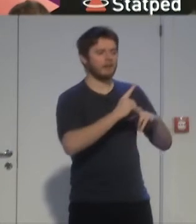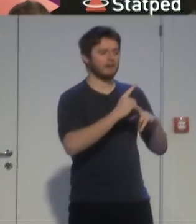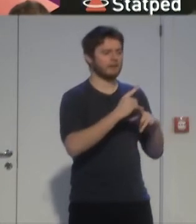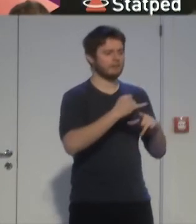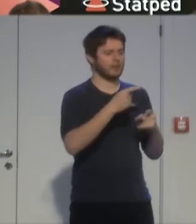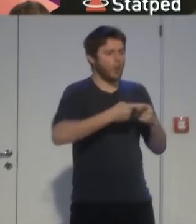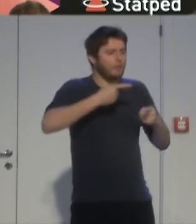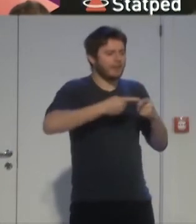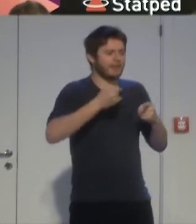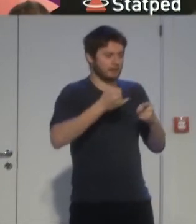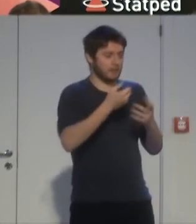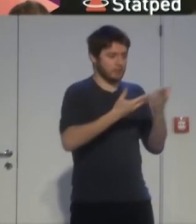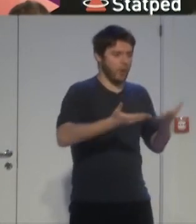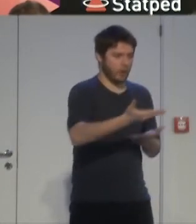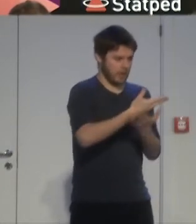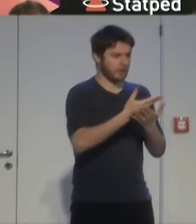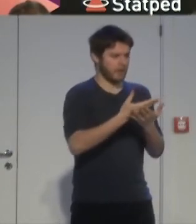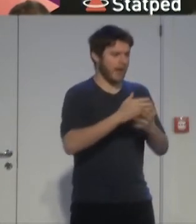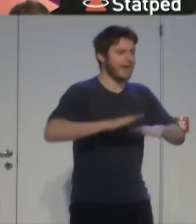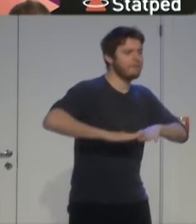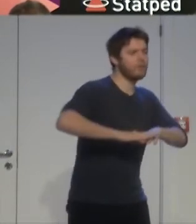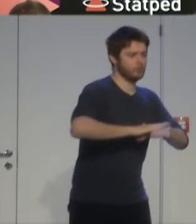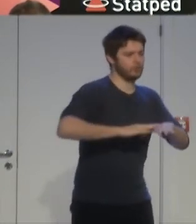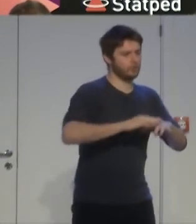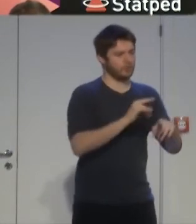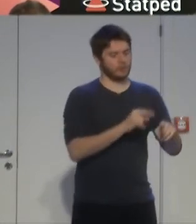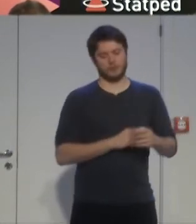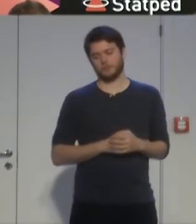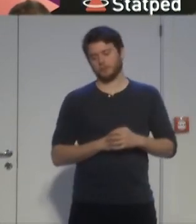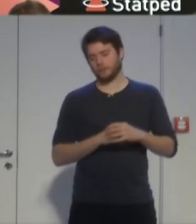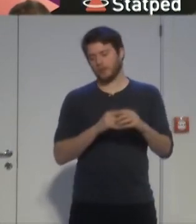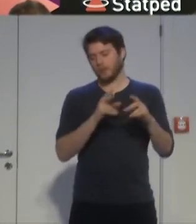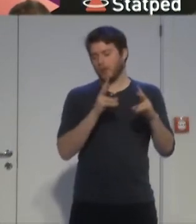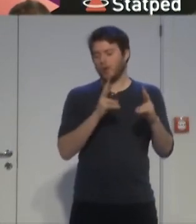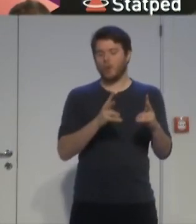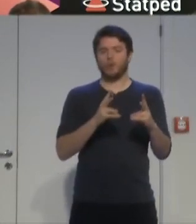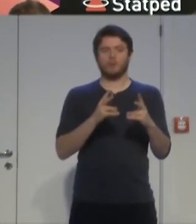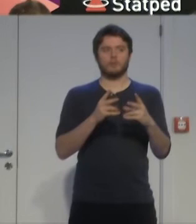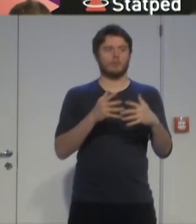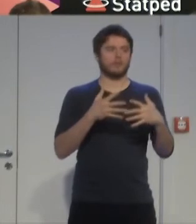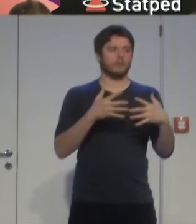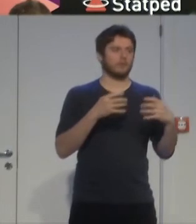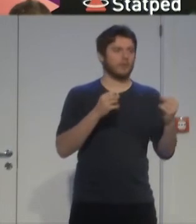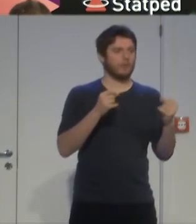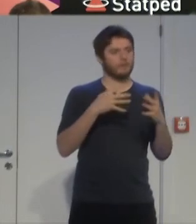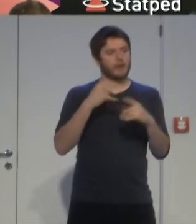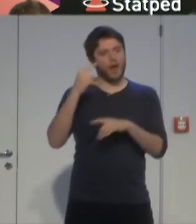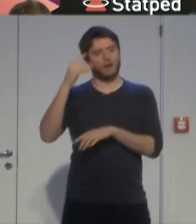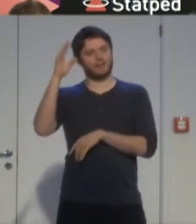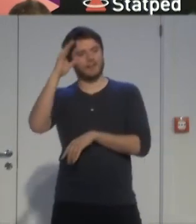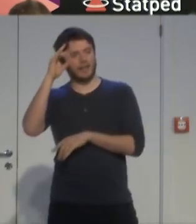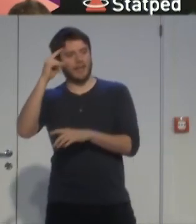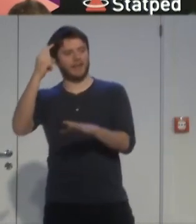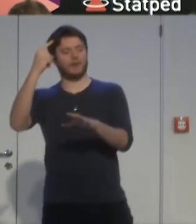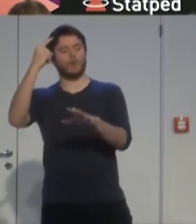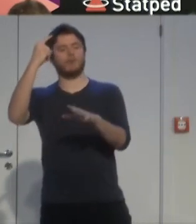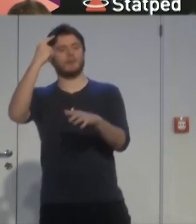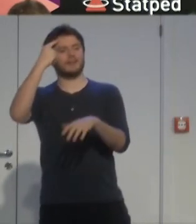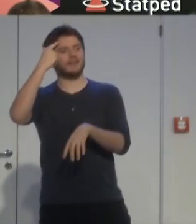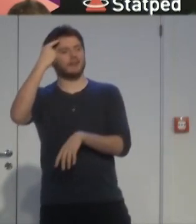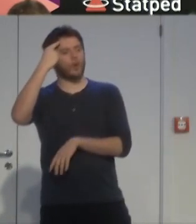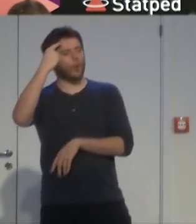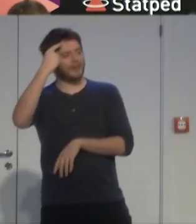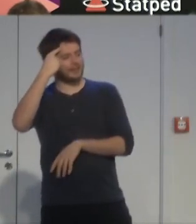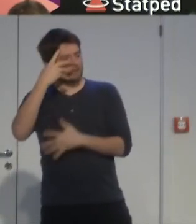And it comes from making sense of interactional experience. So it comes from thinking, from cognitive activity. Making sense